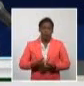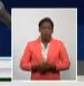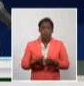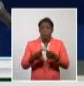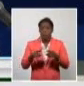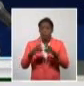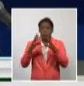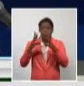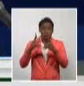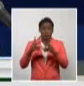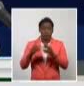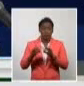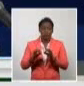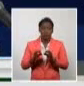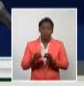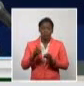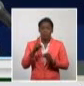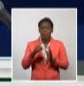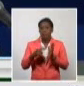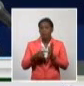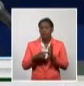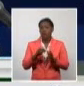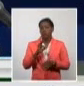female individuals.